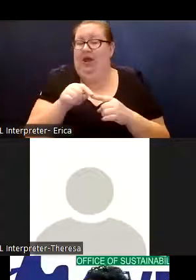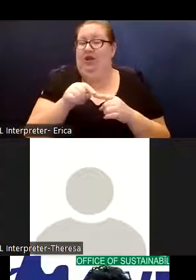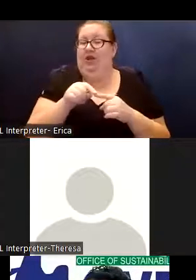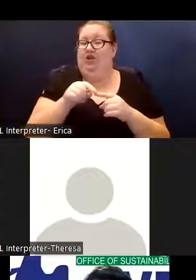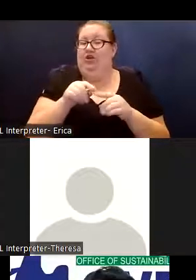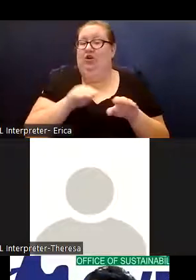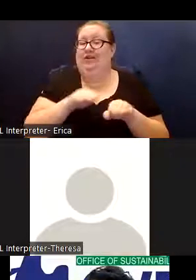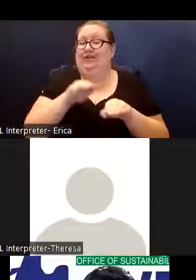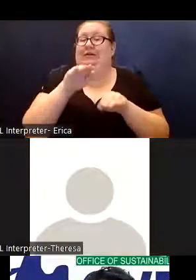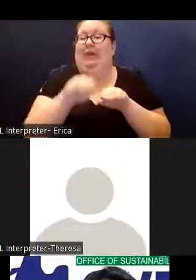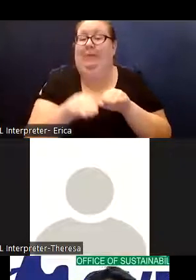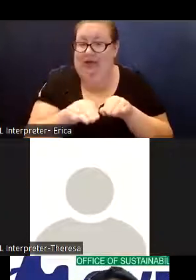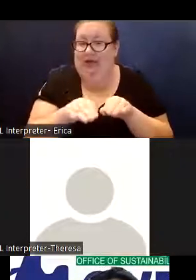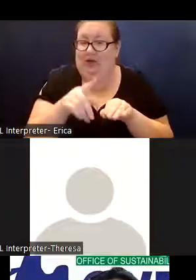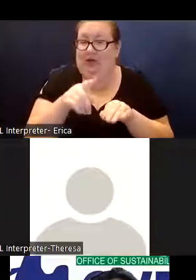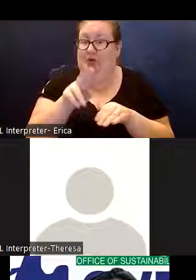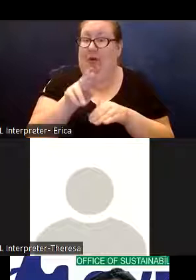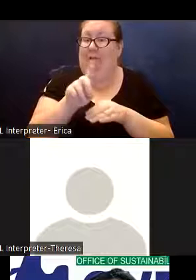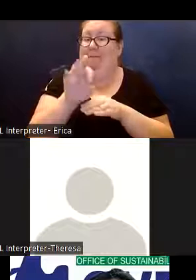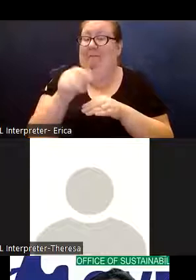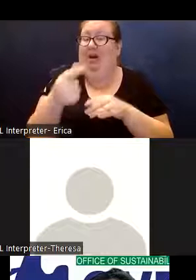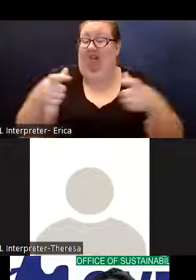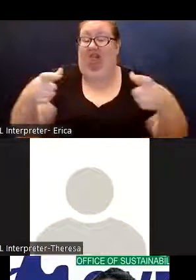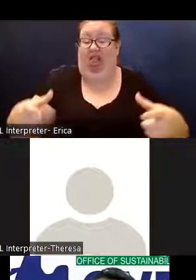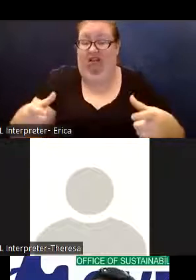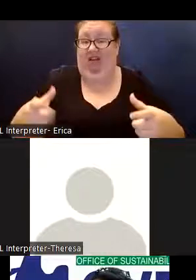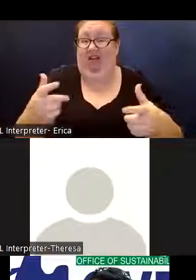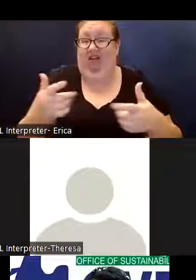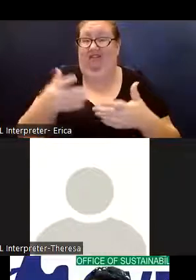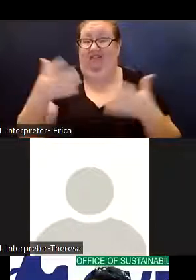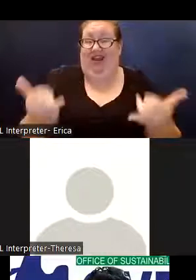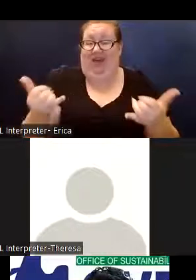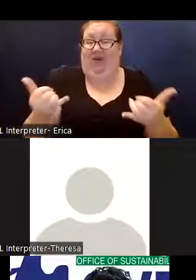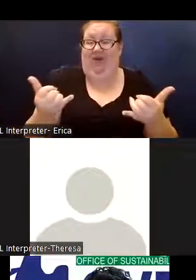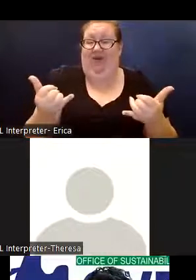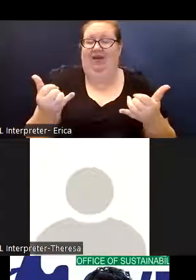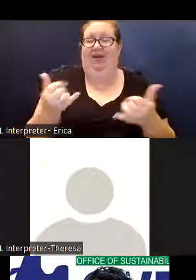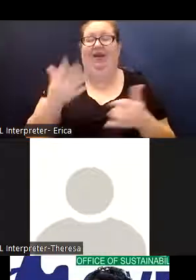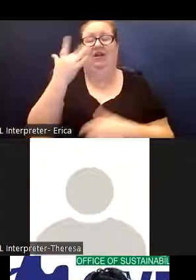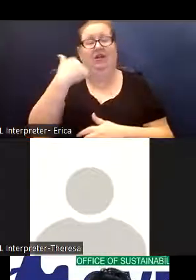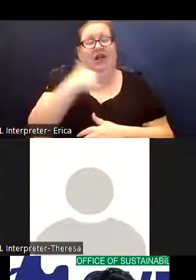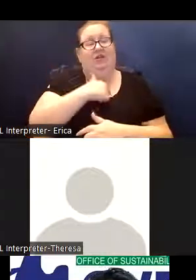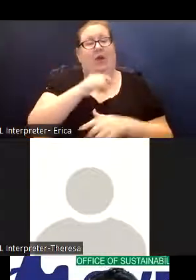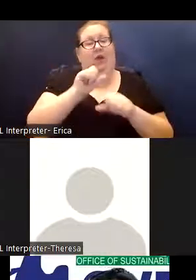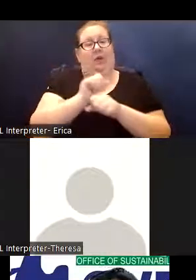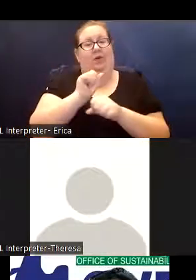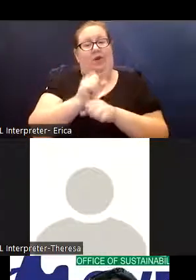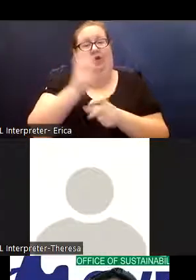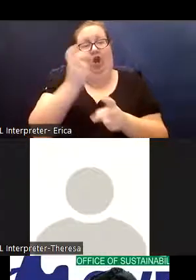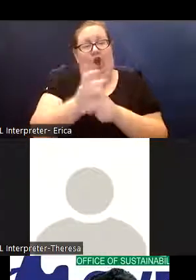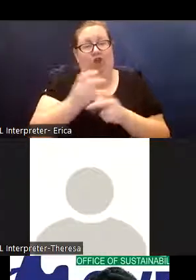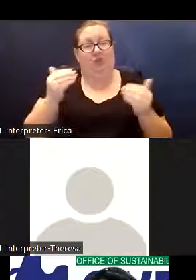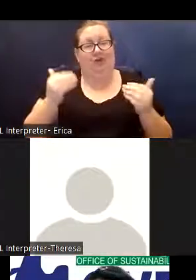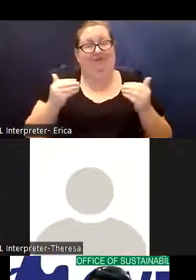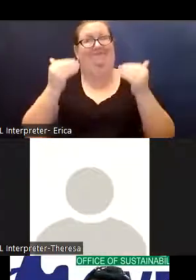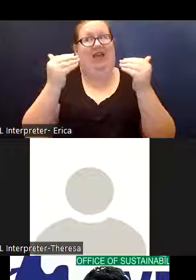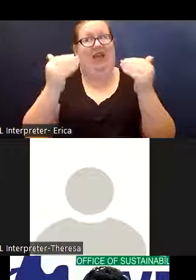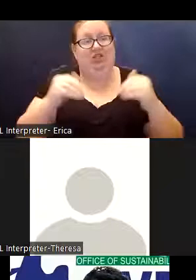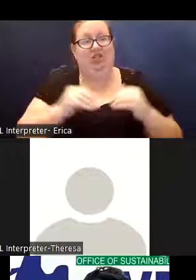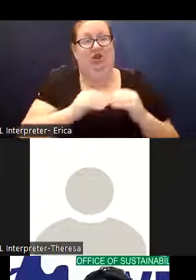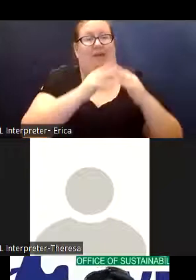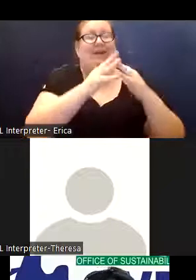into a big old puddle just across the street. And so that's why we've been working really hard to advance our implementation as we